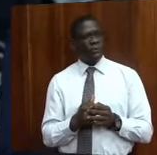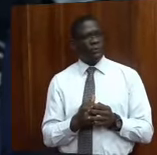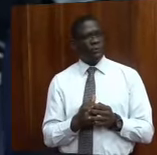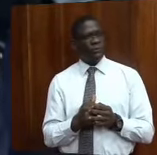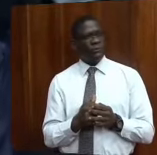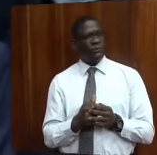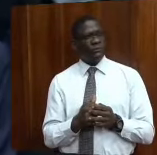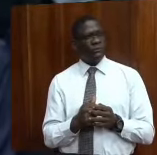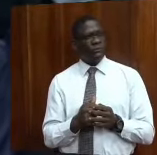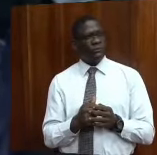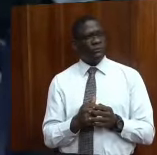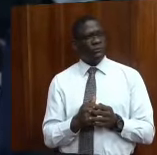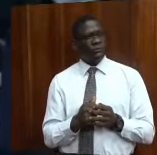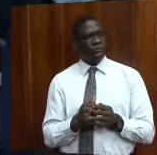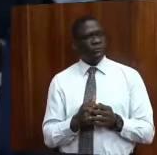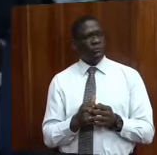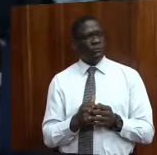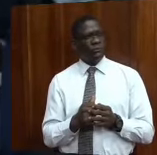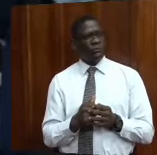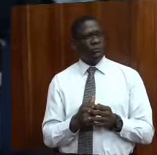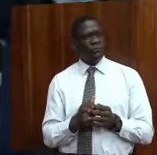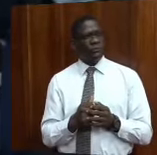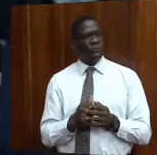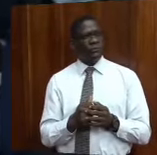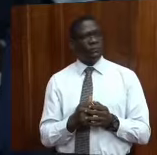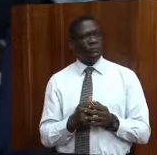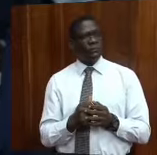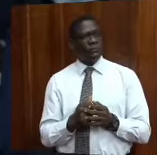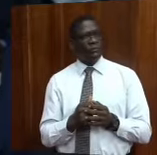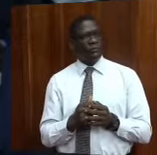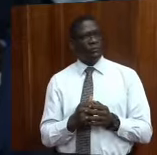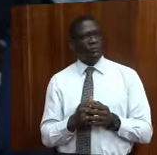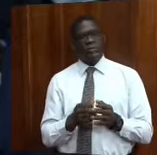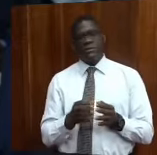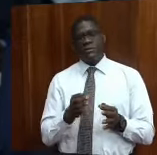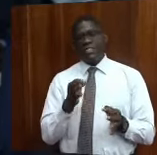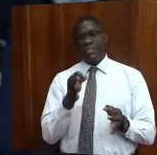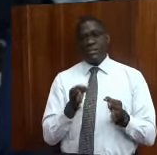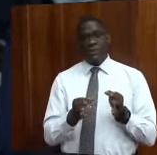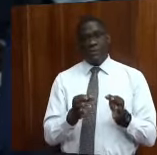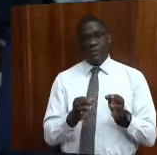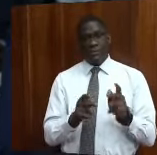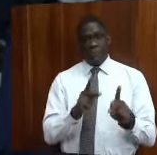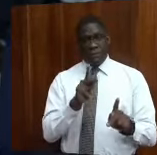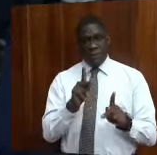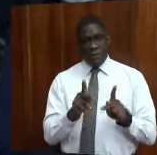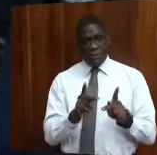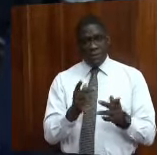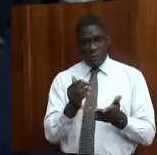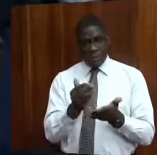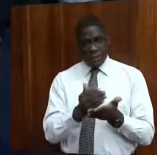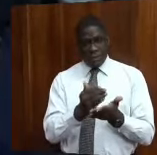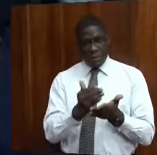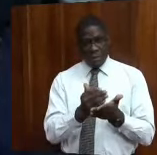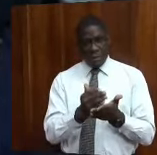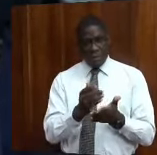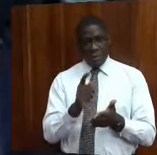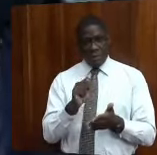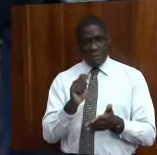individuals on behalf of the government of St. Lucia must be handed over in full and paid on